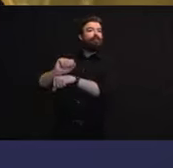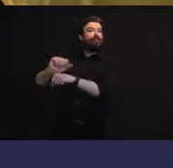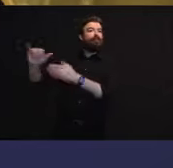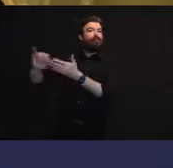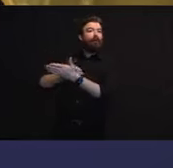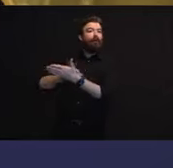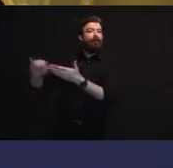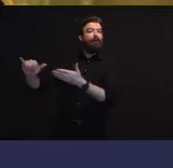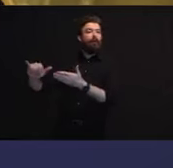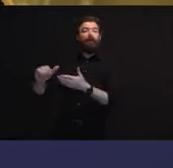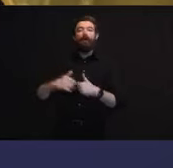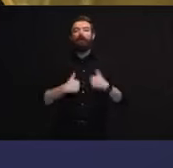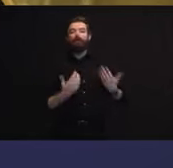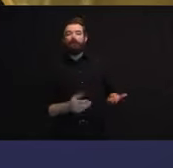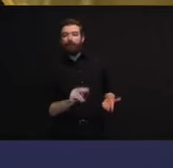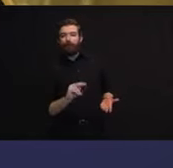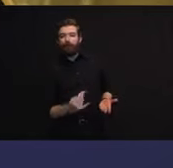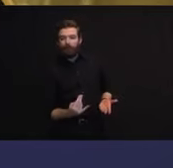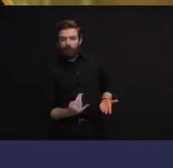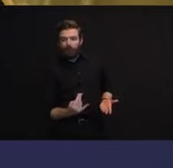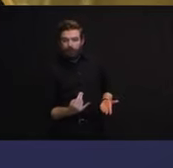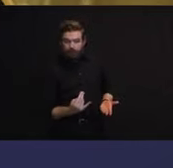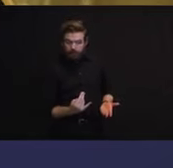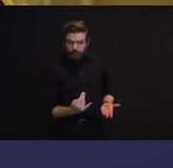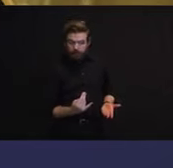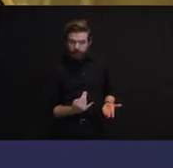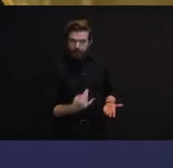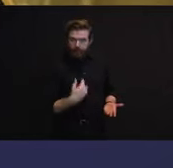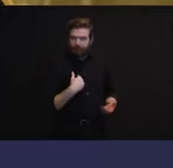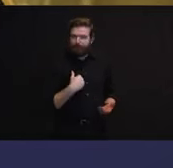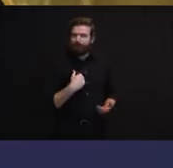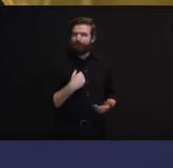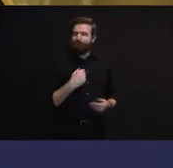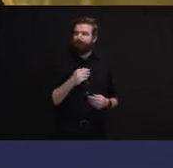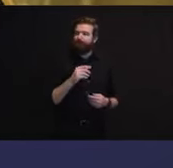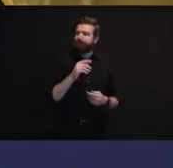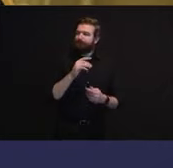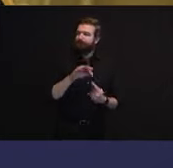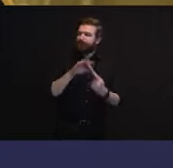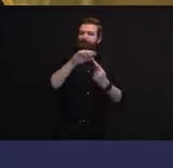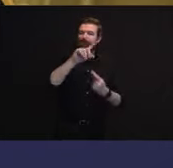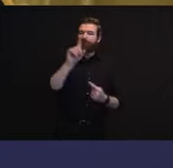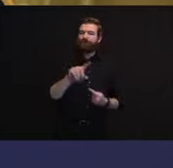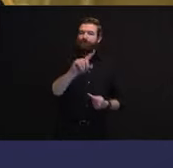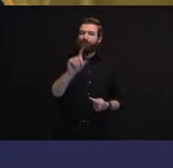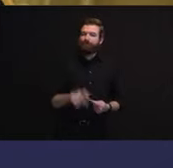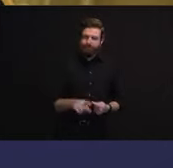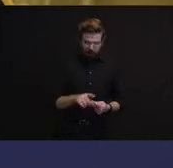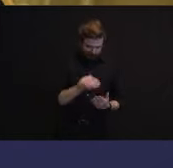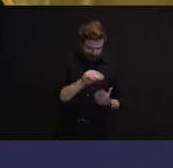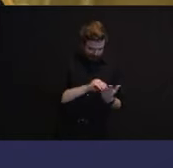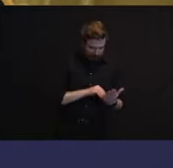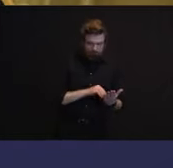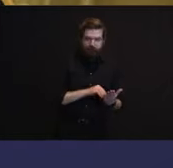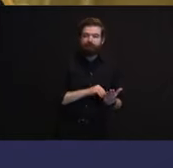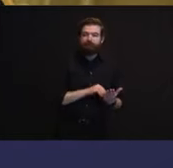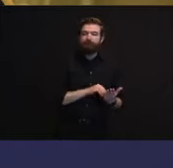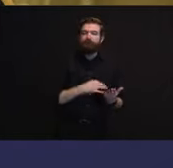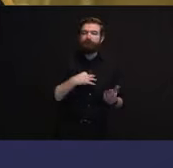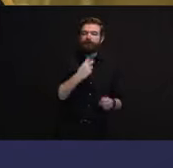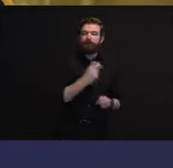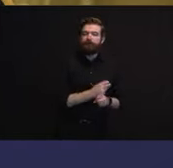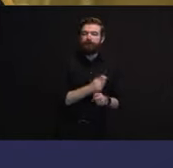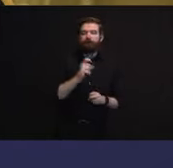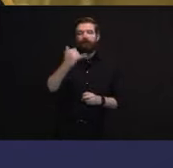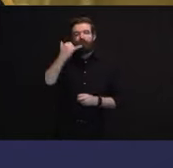the level of frustration that we had in the early spring. I heard a couple of names last night. I immediately went to Rob. And not